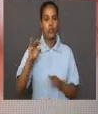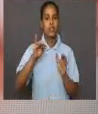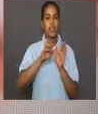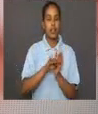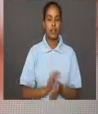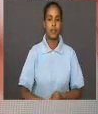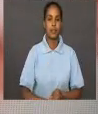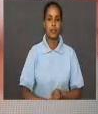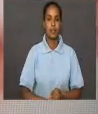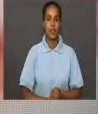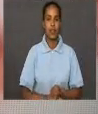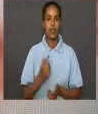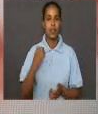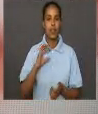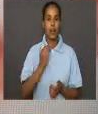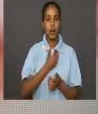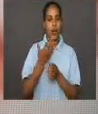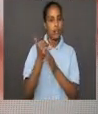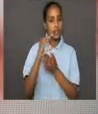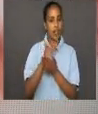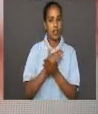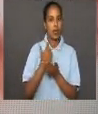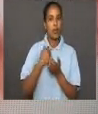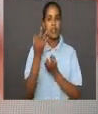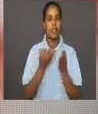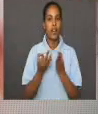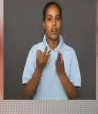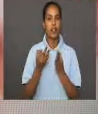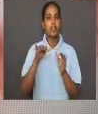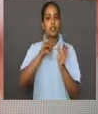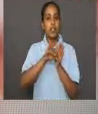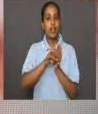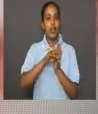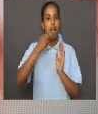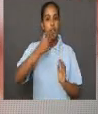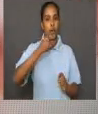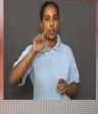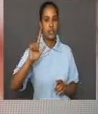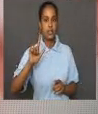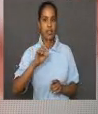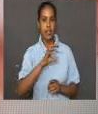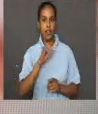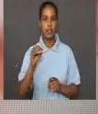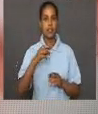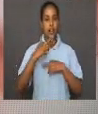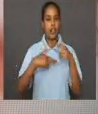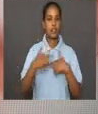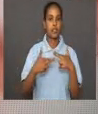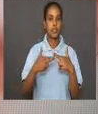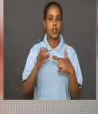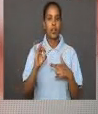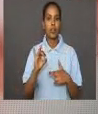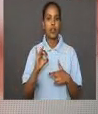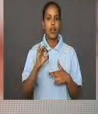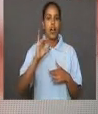salts. In our last lesson, we defined salt hydrolysis as the reaction of